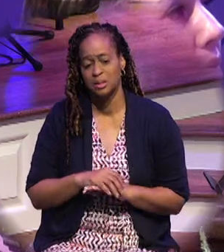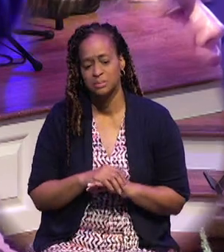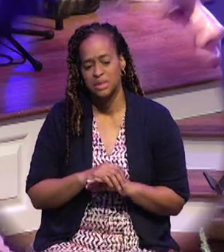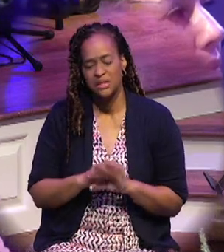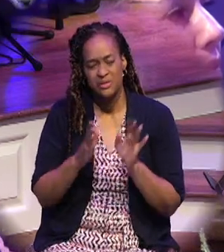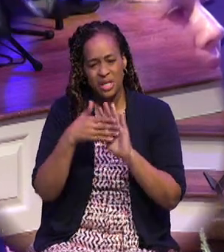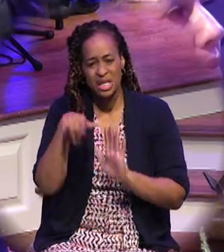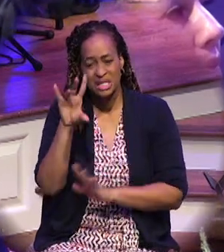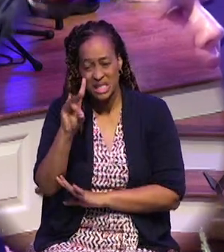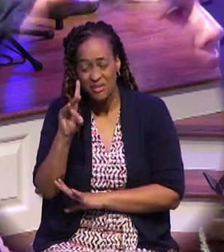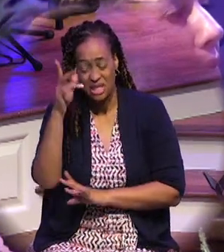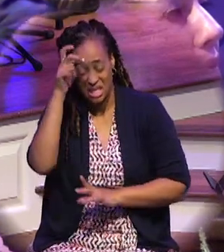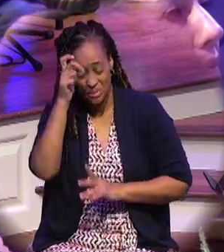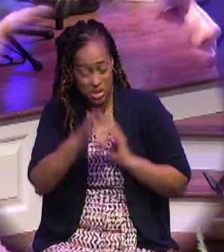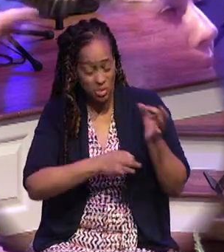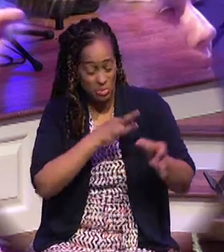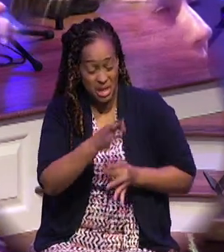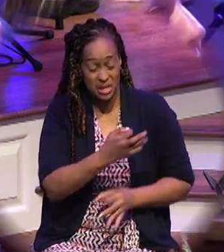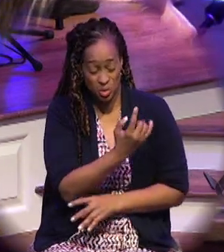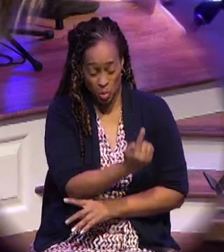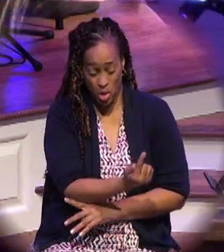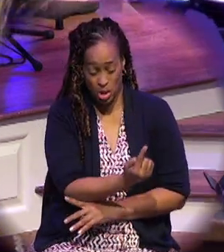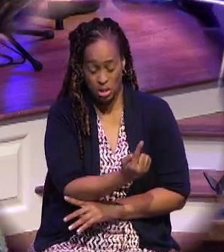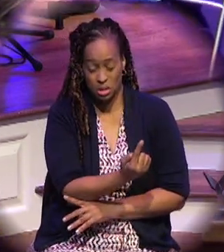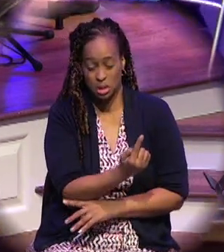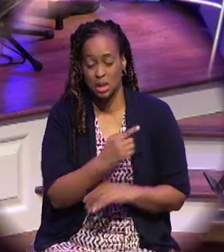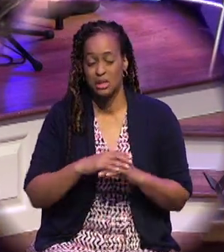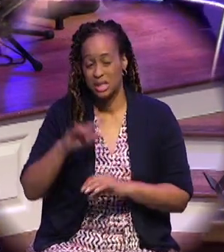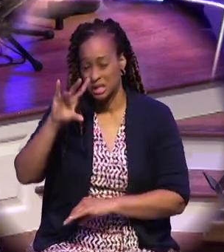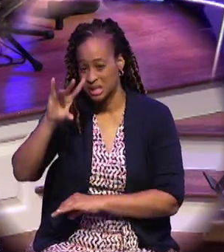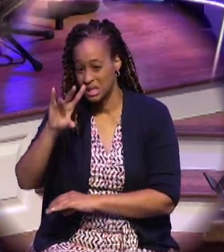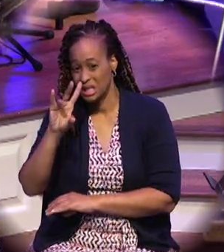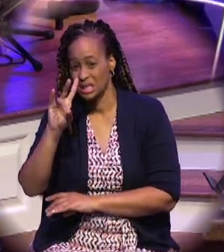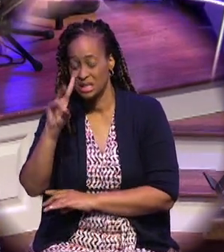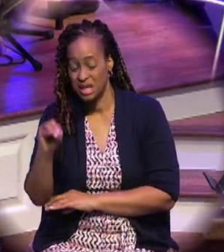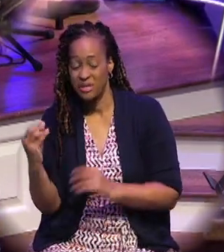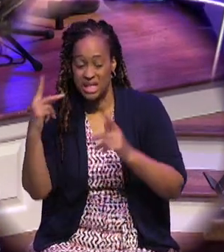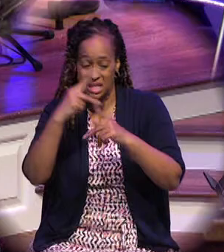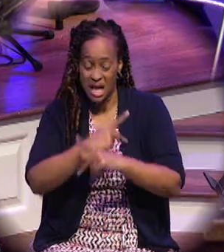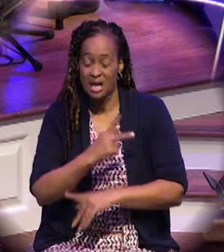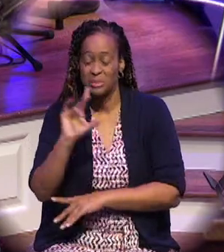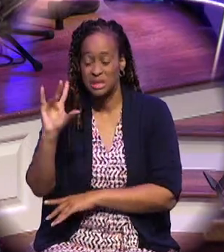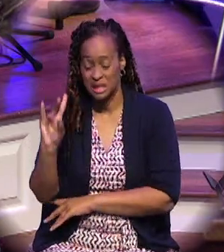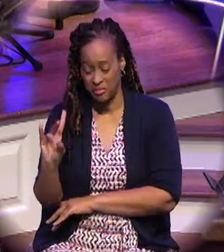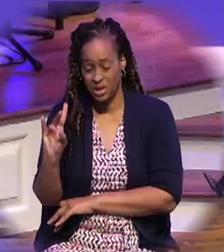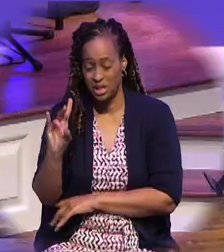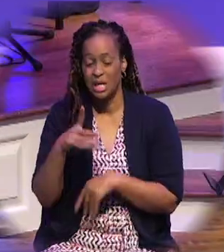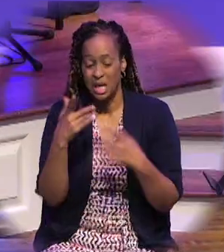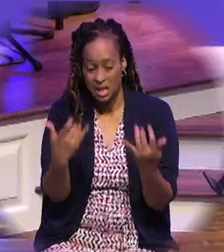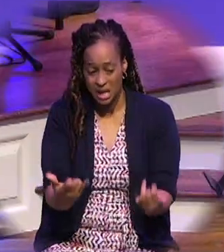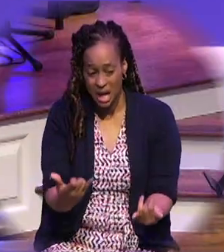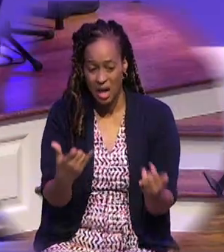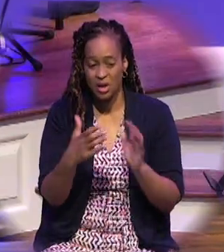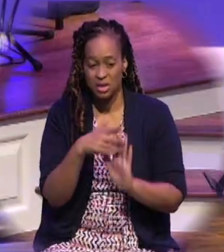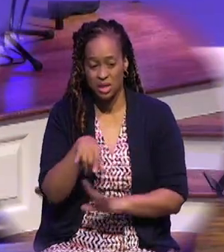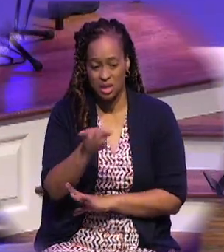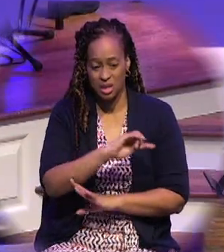demons could replace the one, would 70 times seven now place